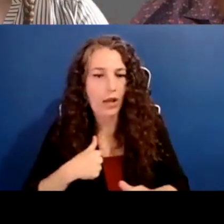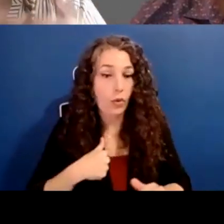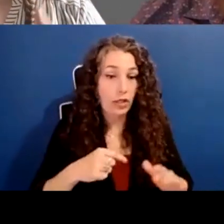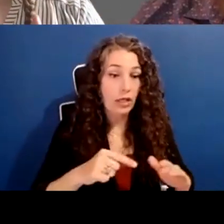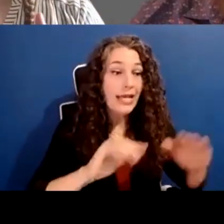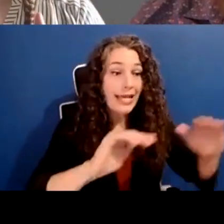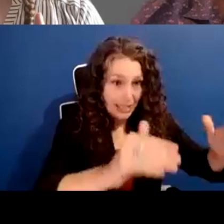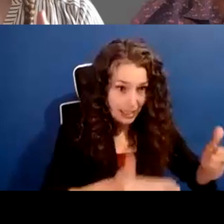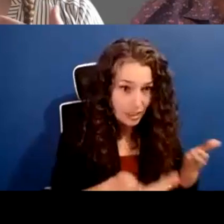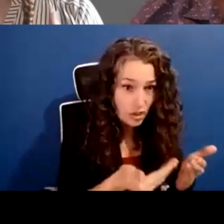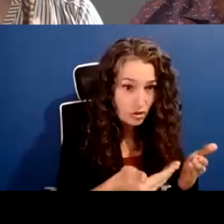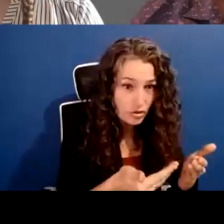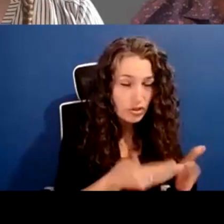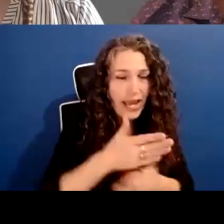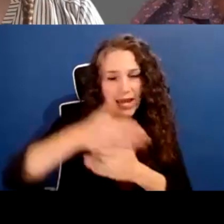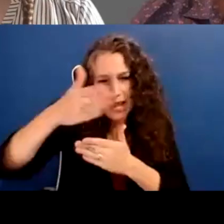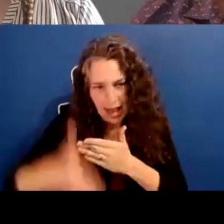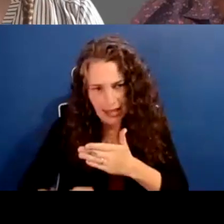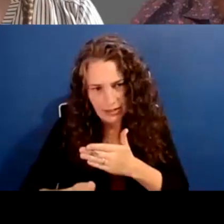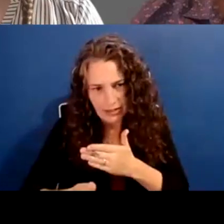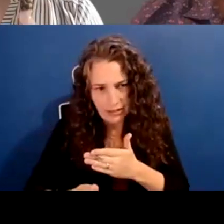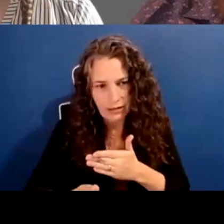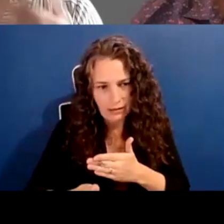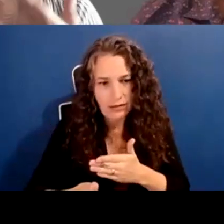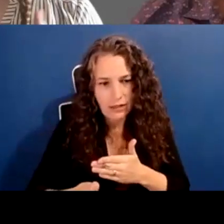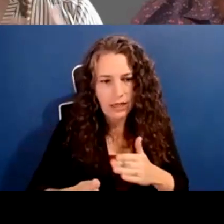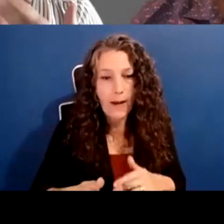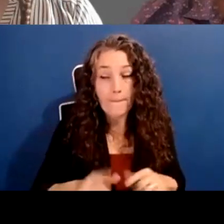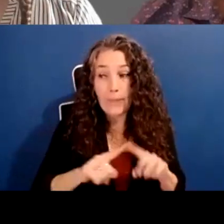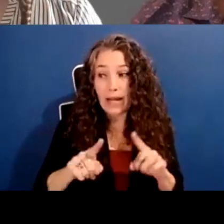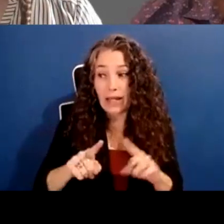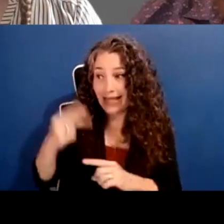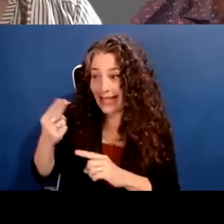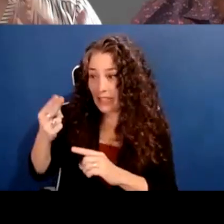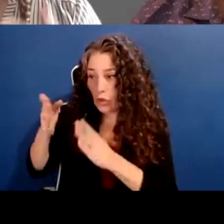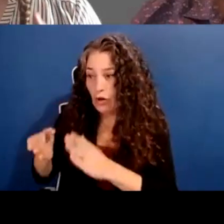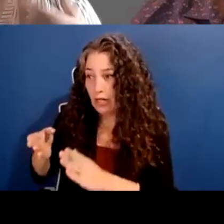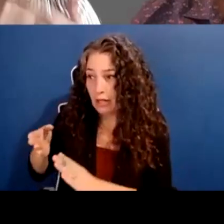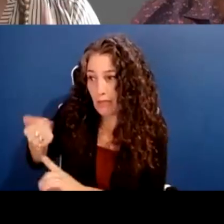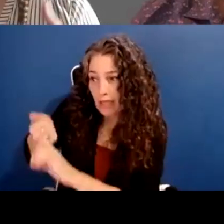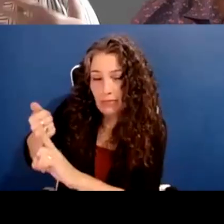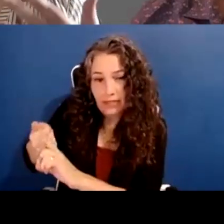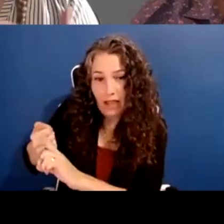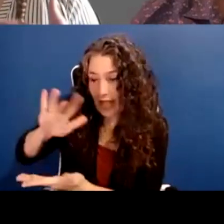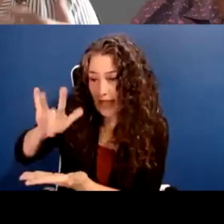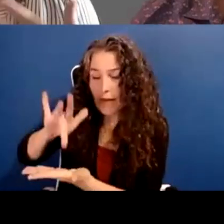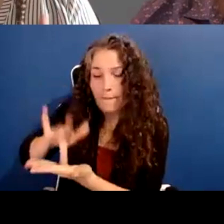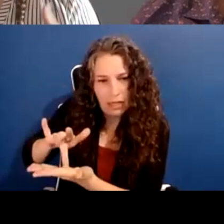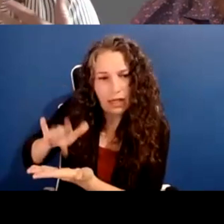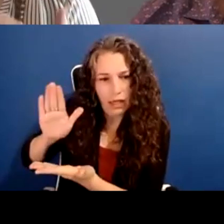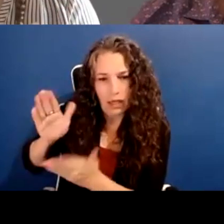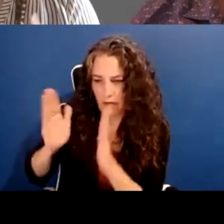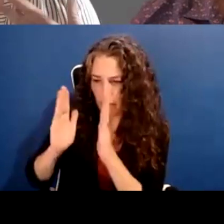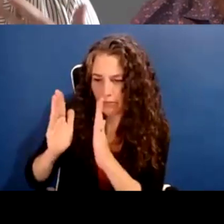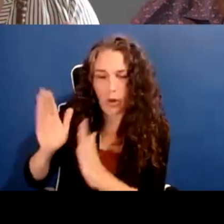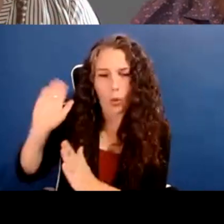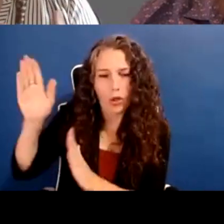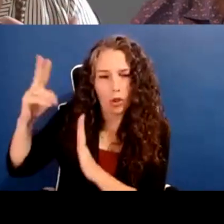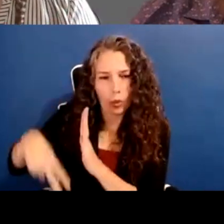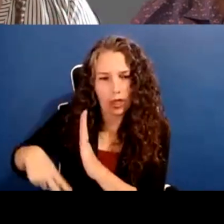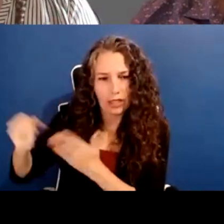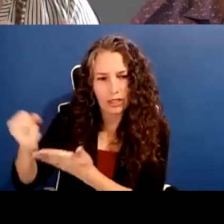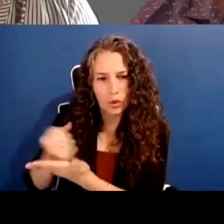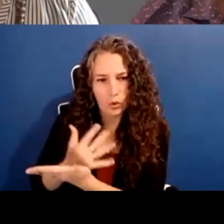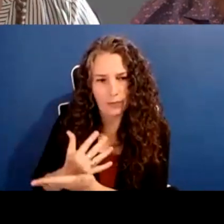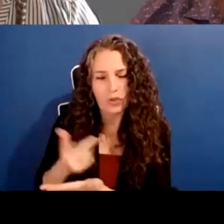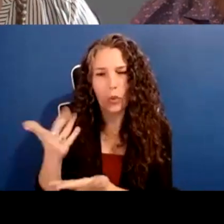would read their script. And so we needed time during the recording session for them to like get a feel for how they wanted their